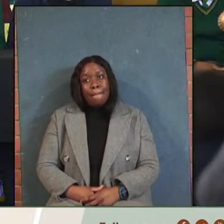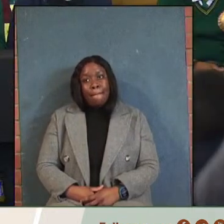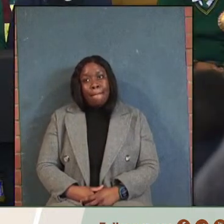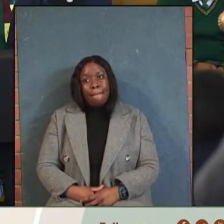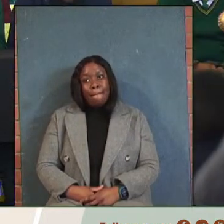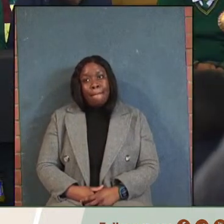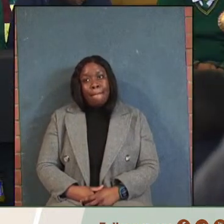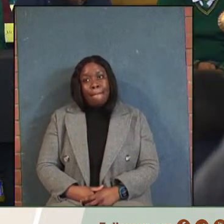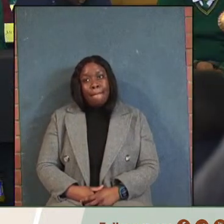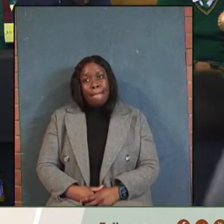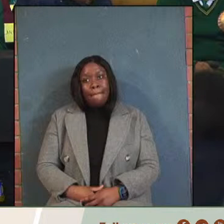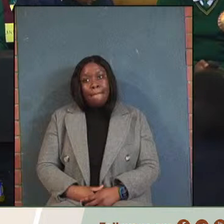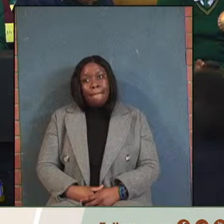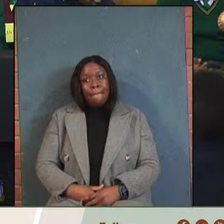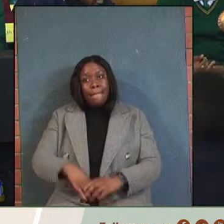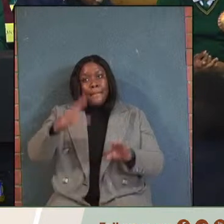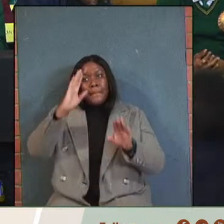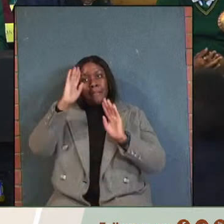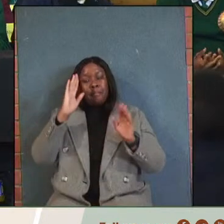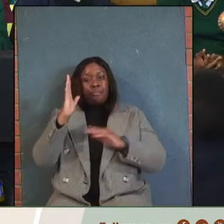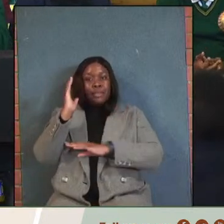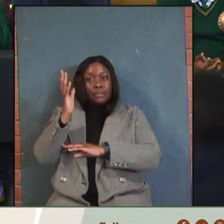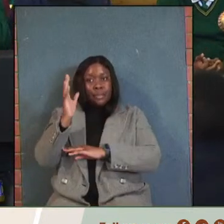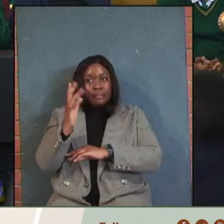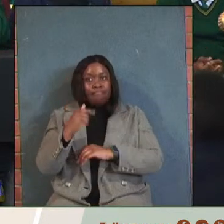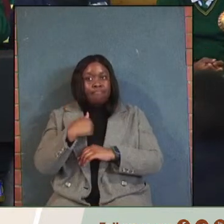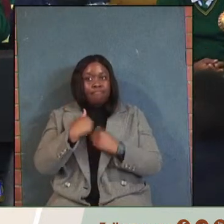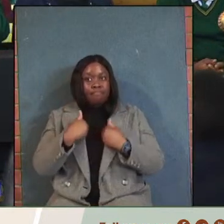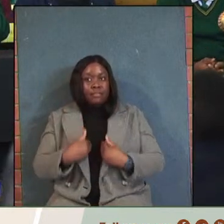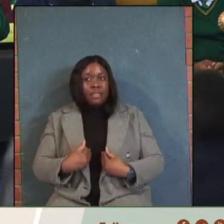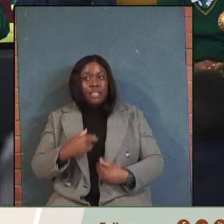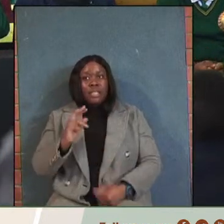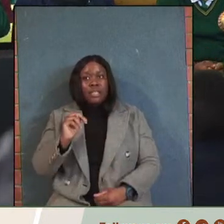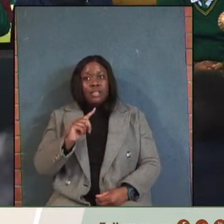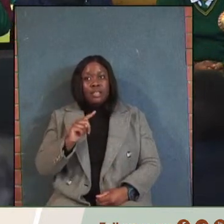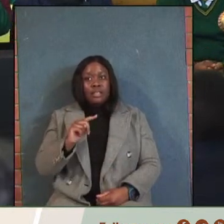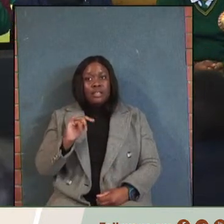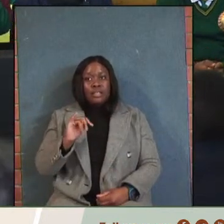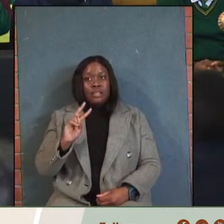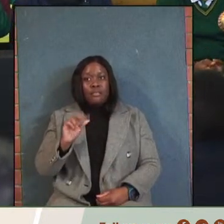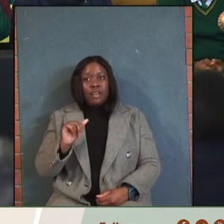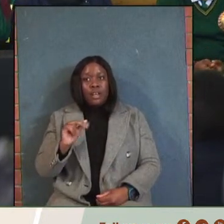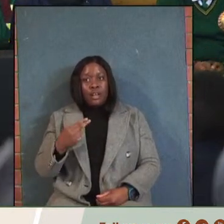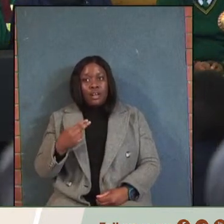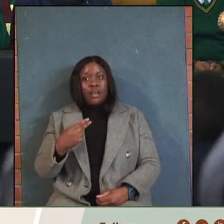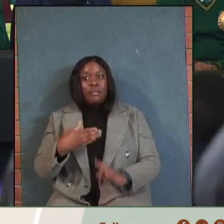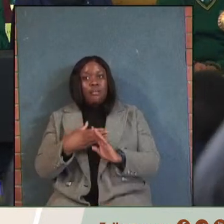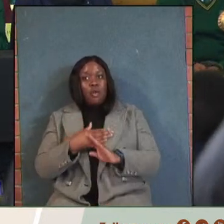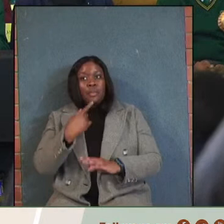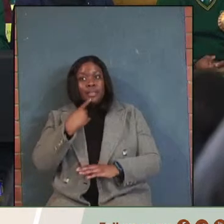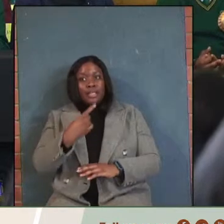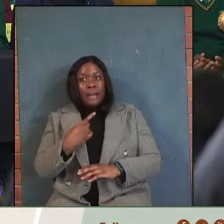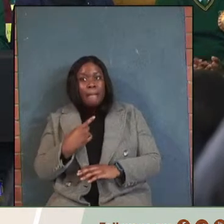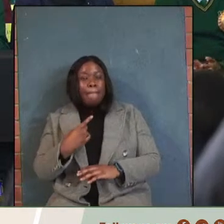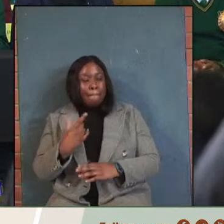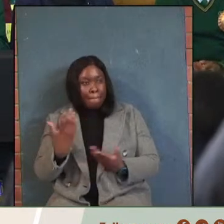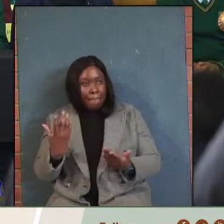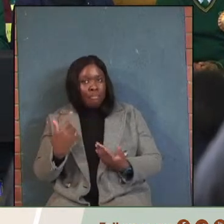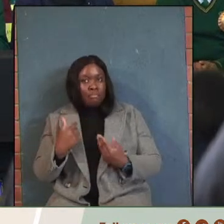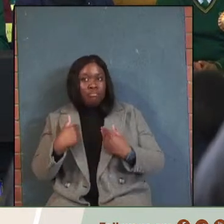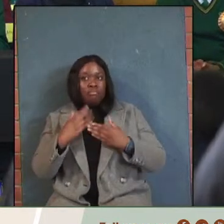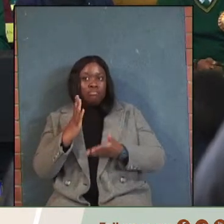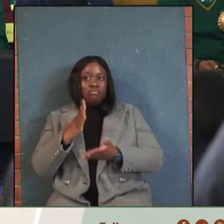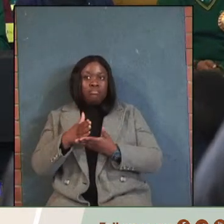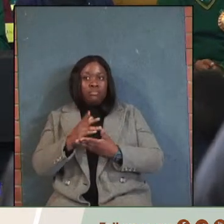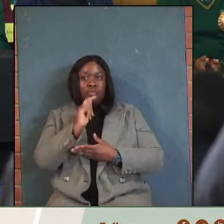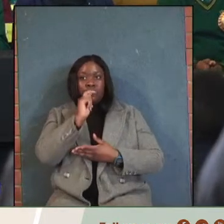the House and Lodge. I am Honorable C. Dziva. Well, as previously stated by my fellow honorable members, indeed,